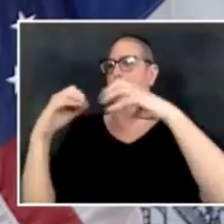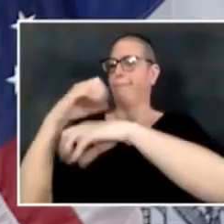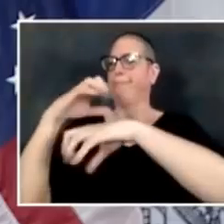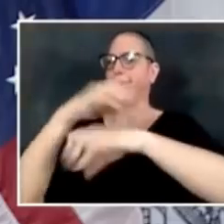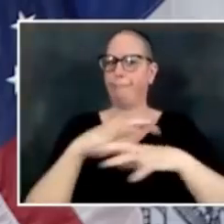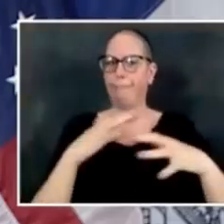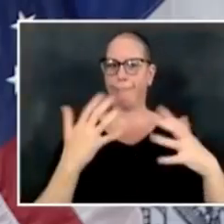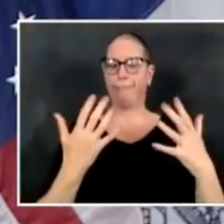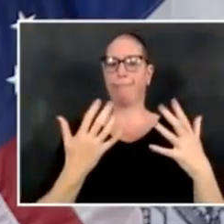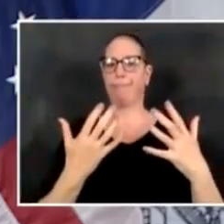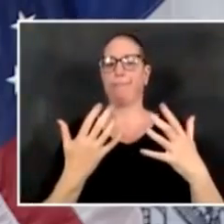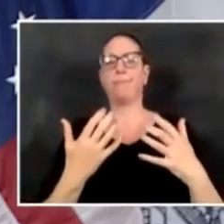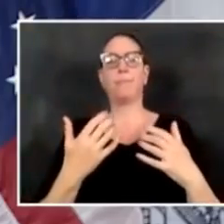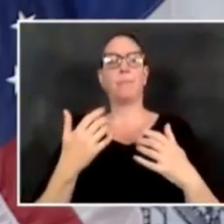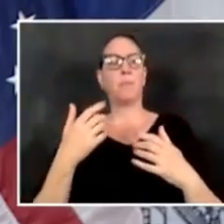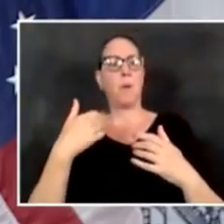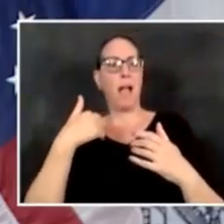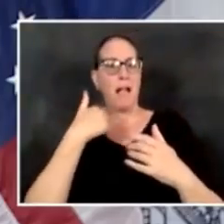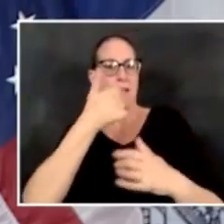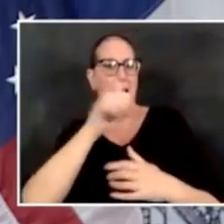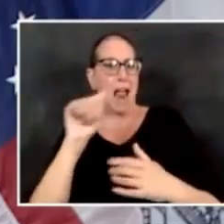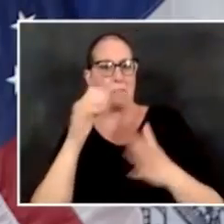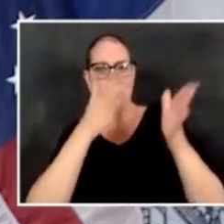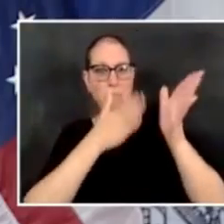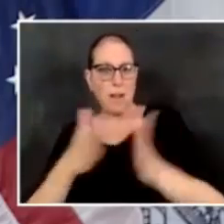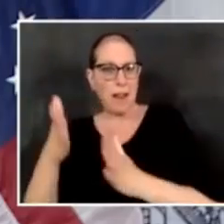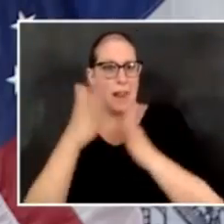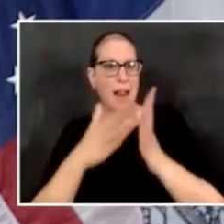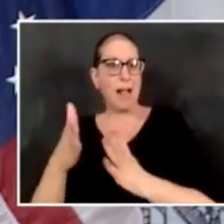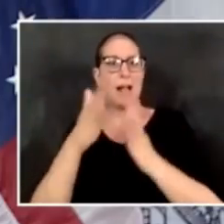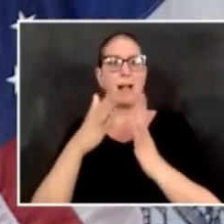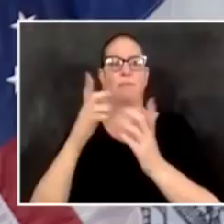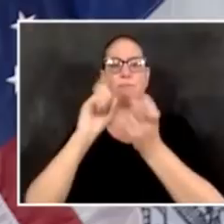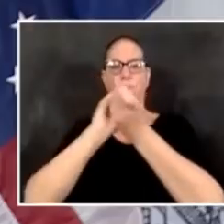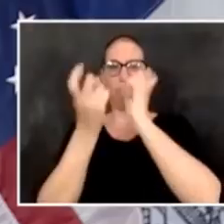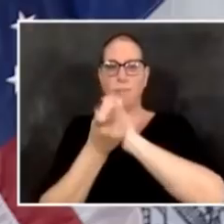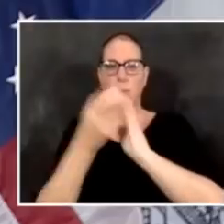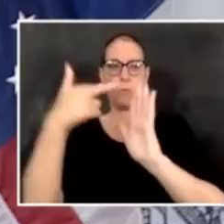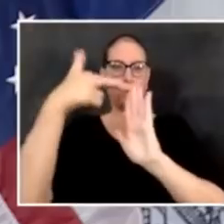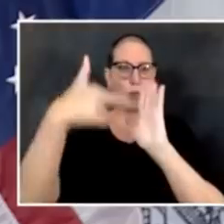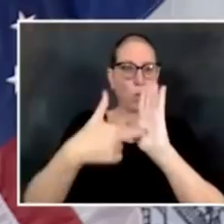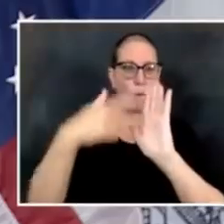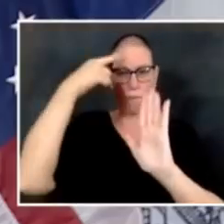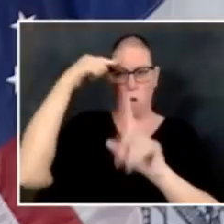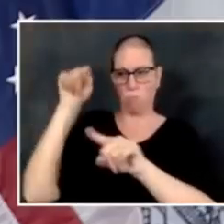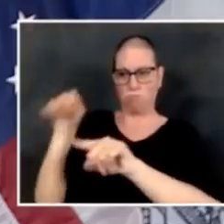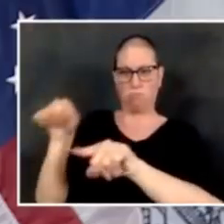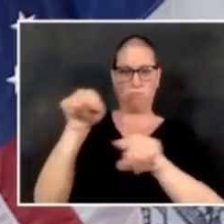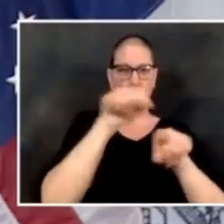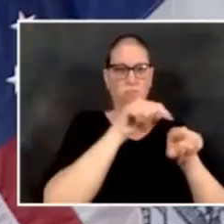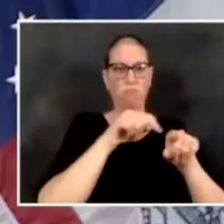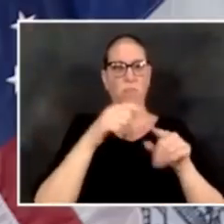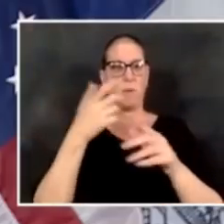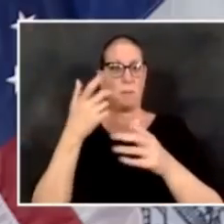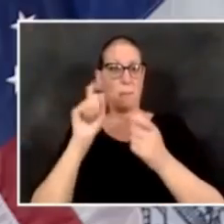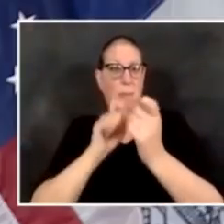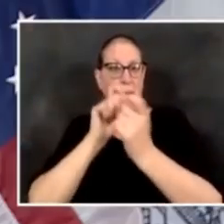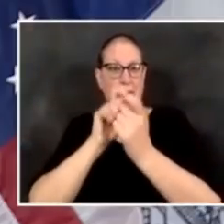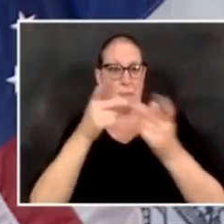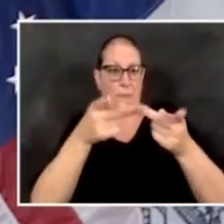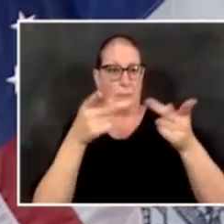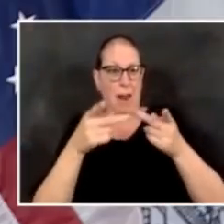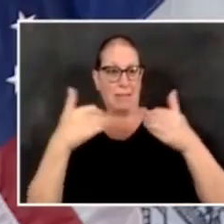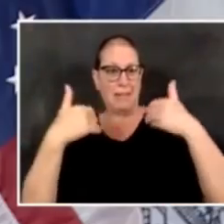and locations. So what are your concerns and what adjustments do you think you need to make?